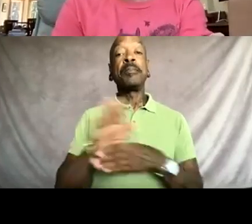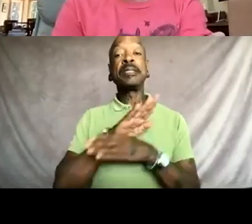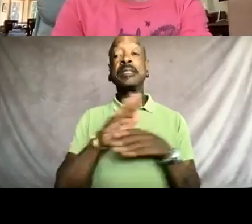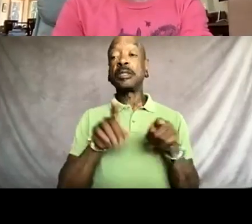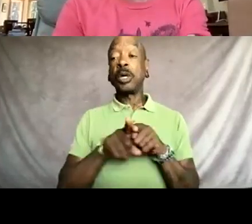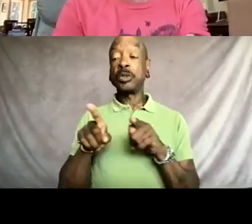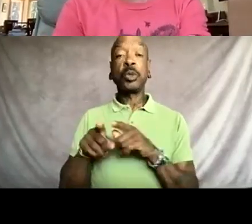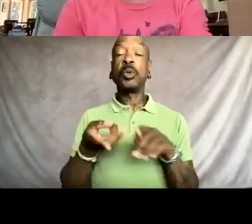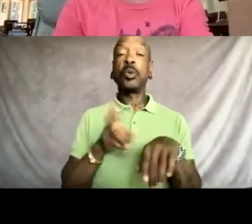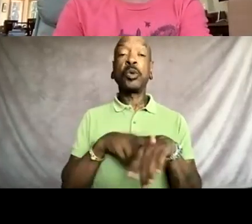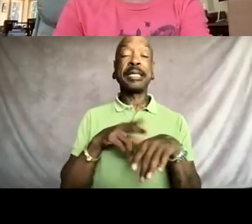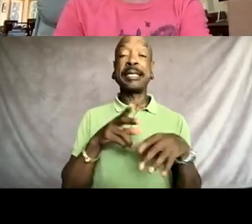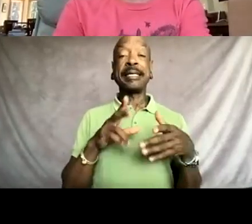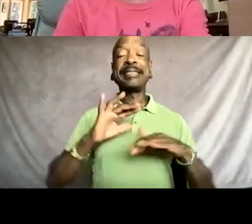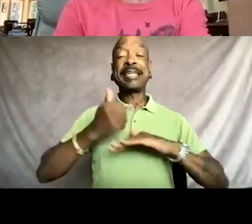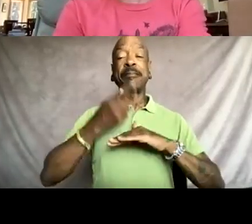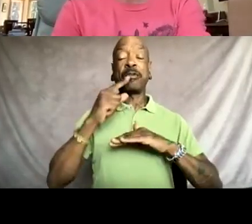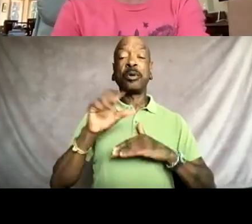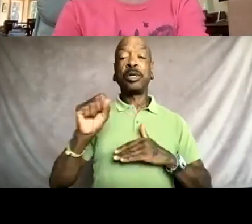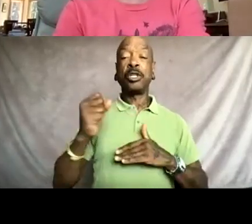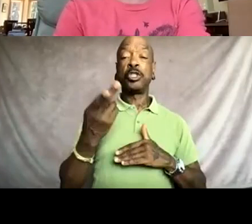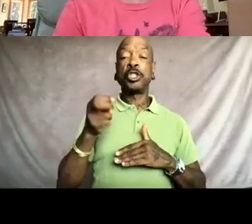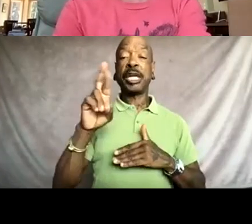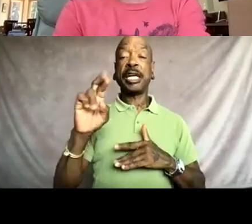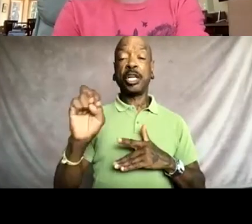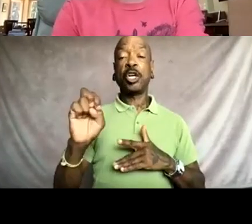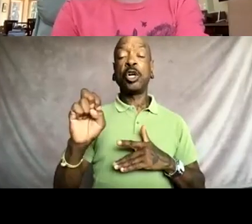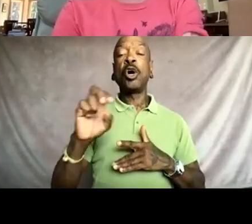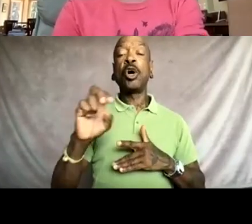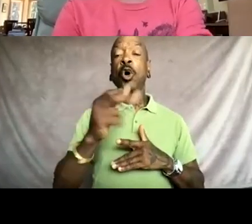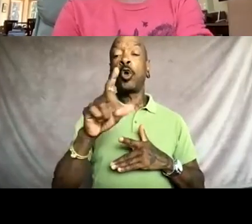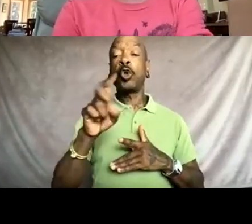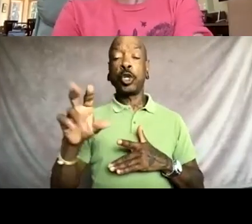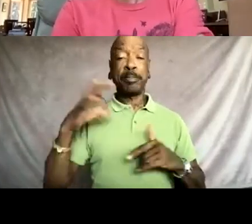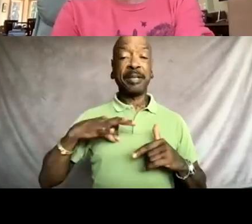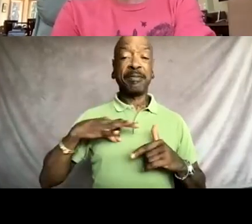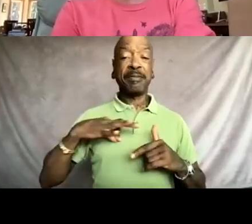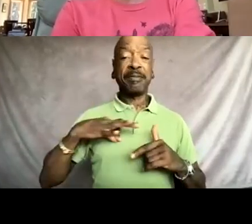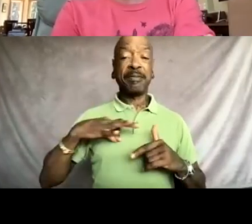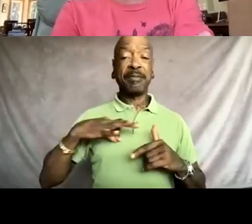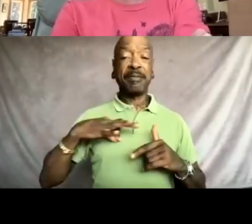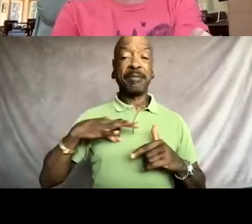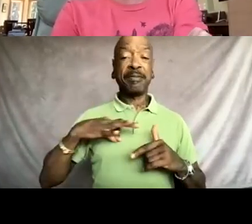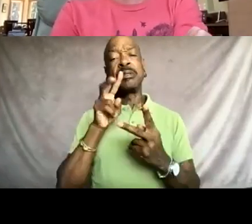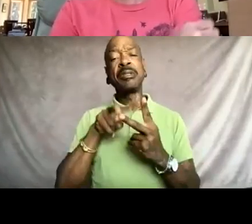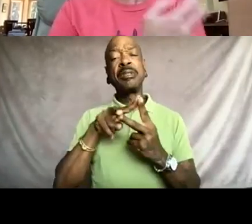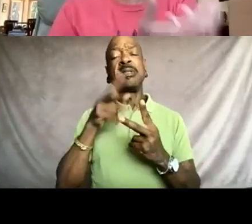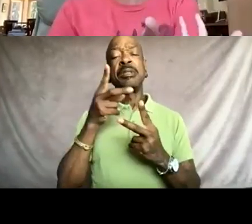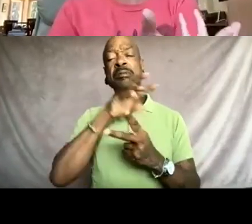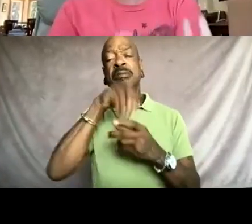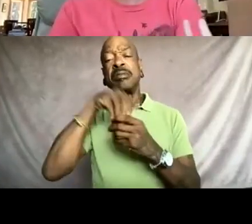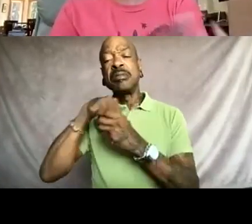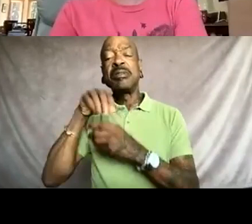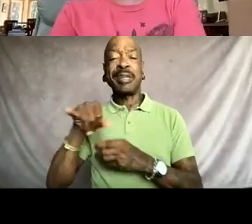normally oriented for shareholder benefit, you can still bake in public and mutual benefit ingredients, and that can